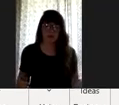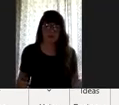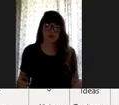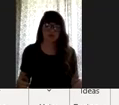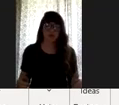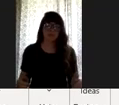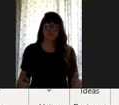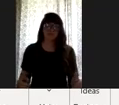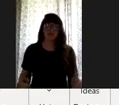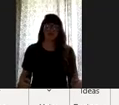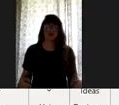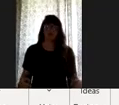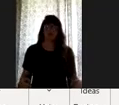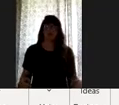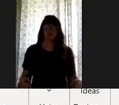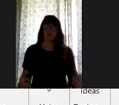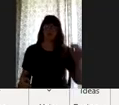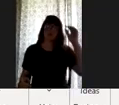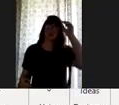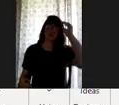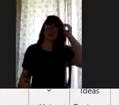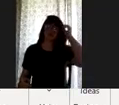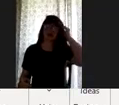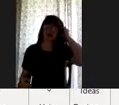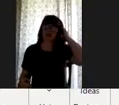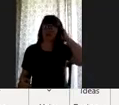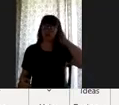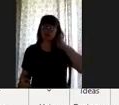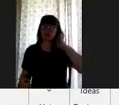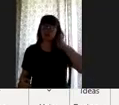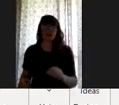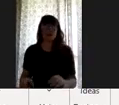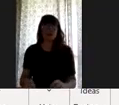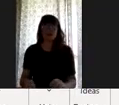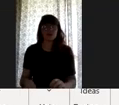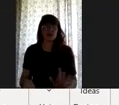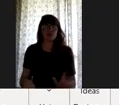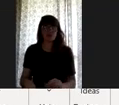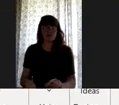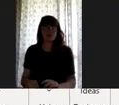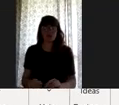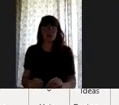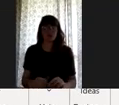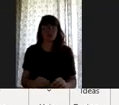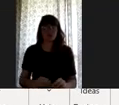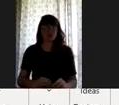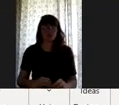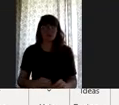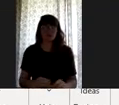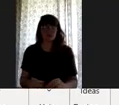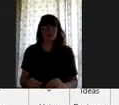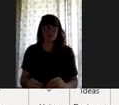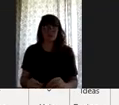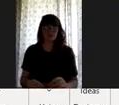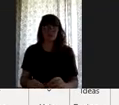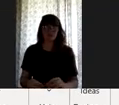what helps me. Yeah, that should be where you begin. Yeah, definitely. So you have justification. Because the chart originally was called